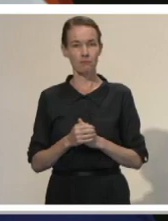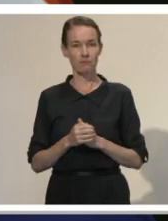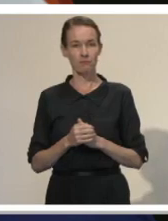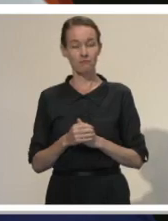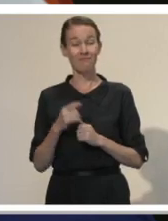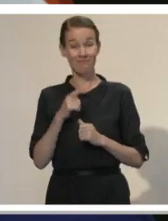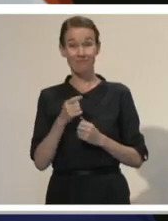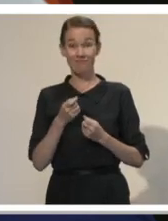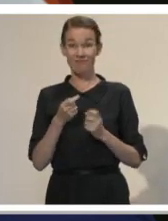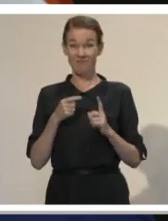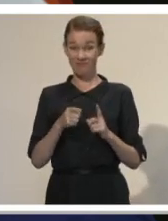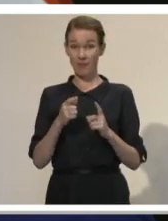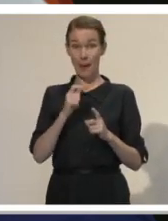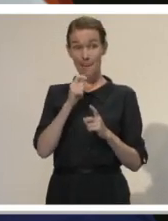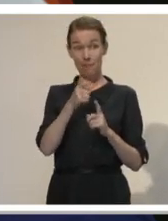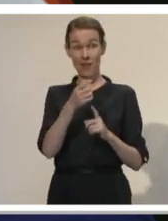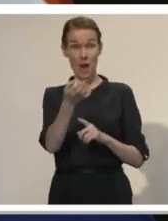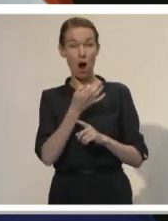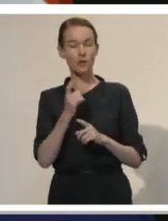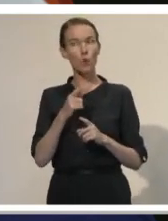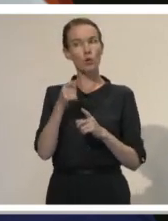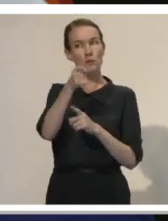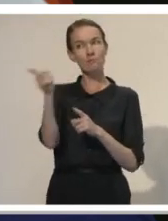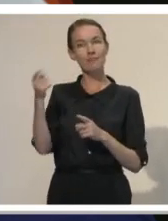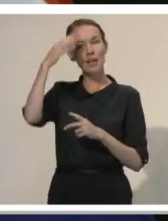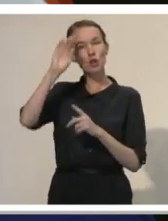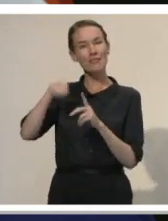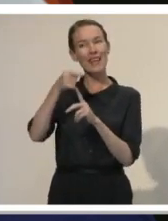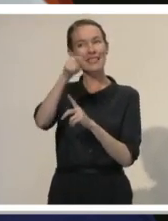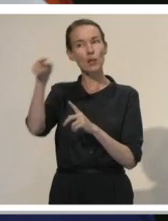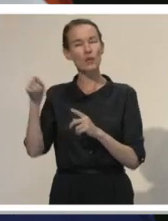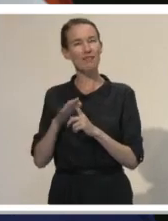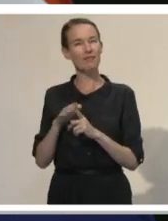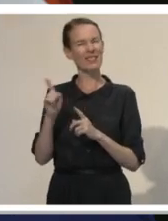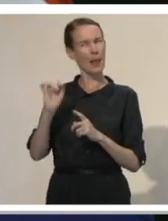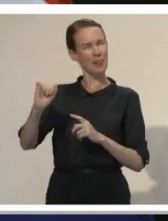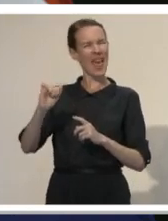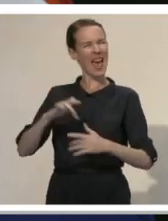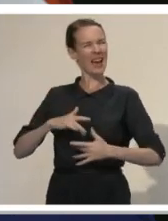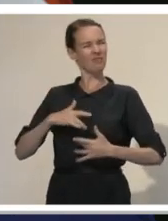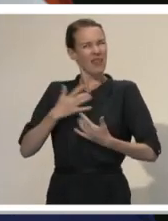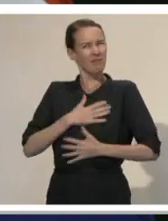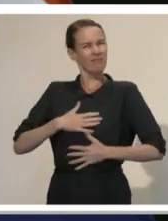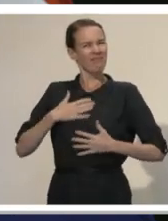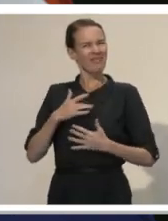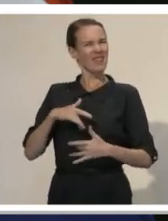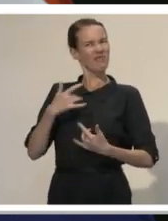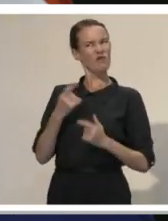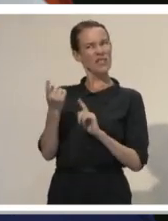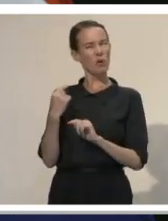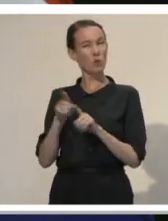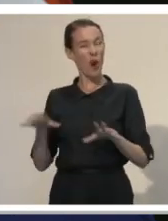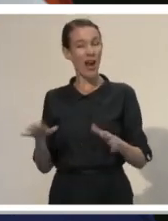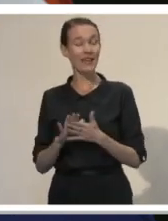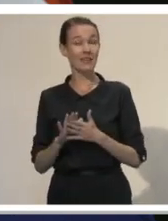spoke to them possibly about a week and a half, 2 weeks ago as we were putting the package together, and for some things had